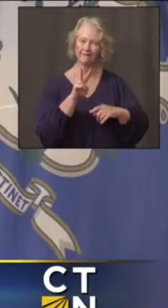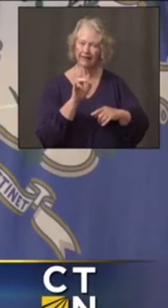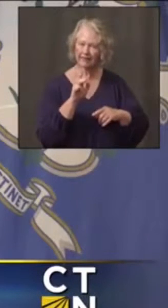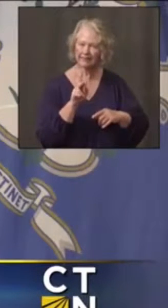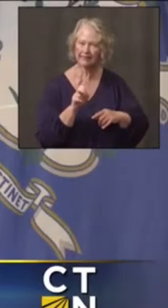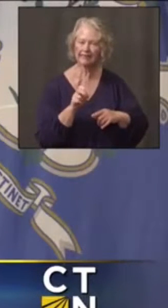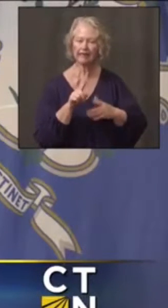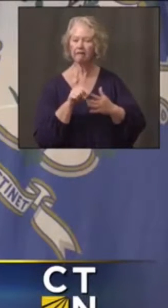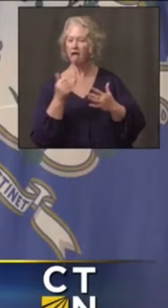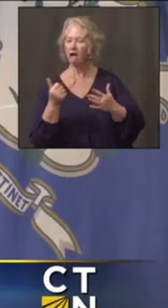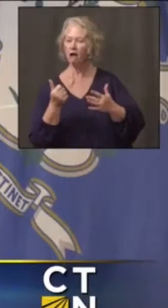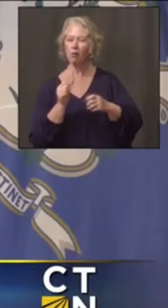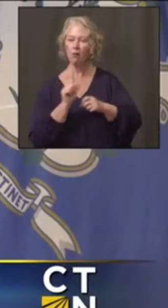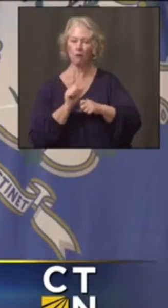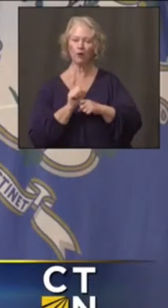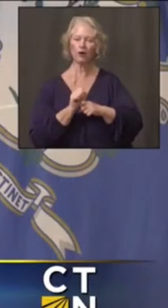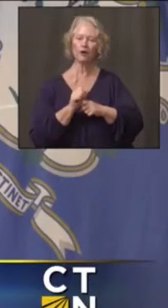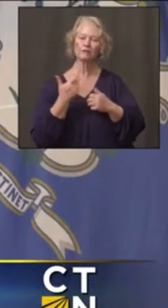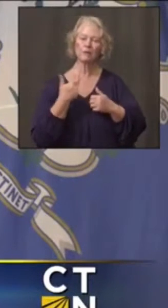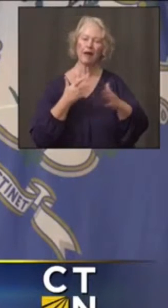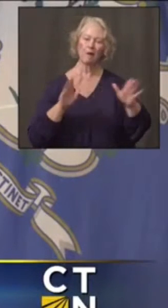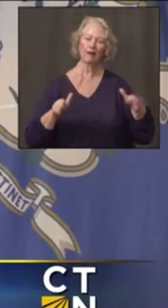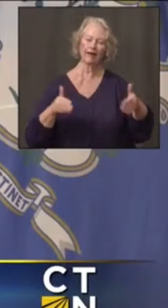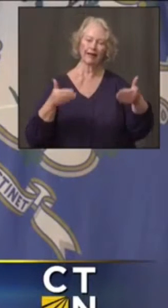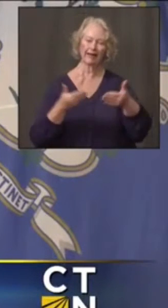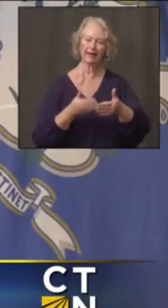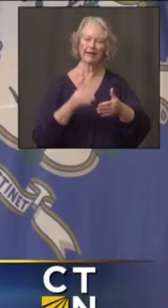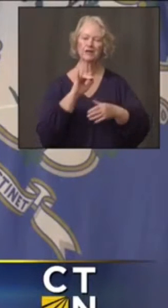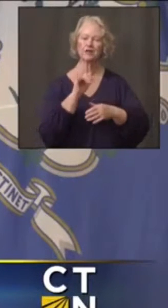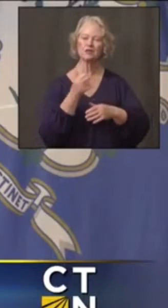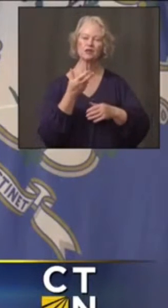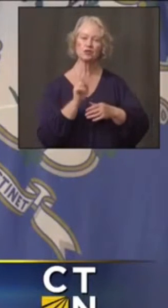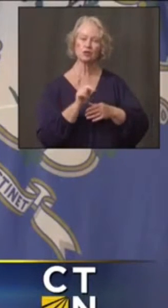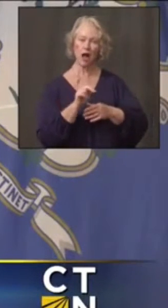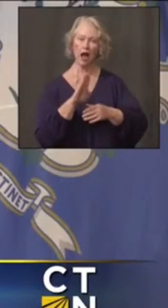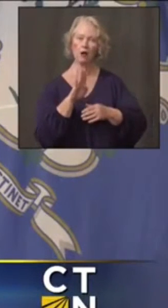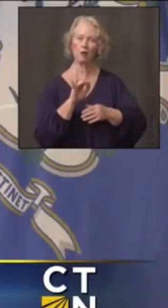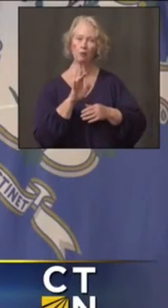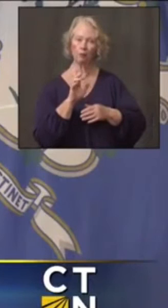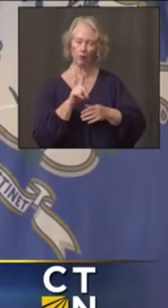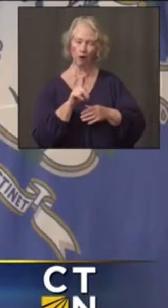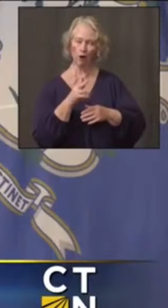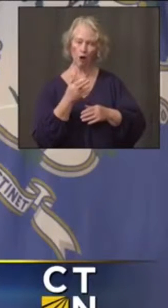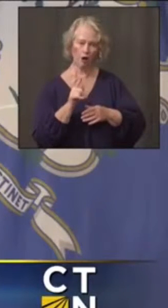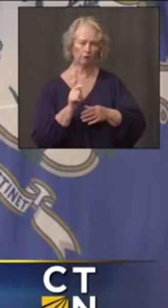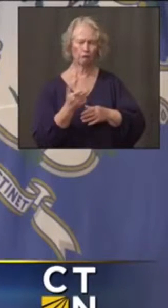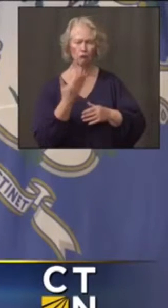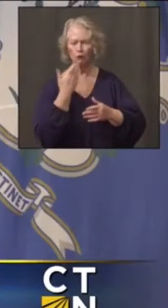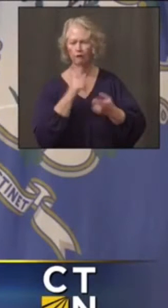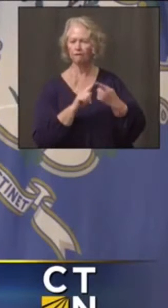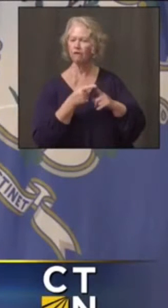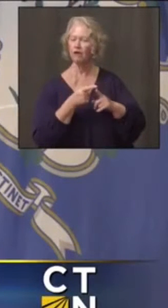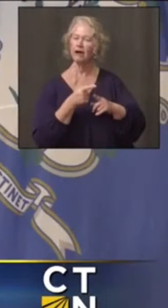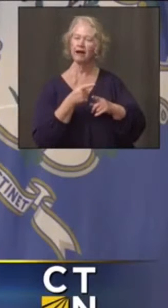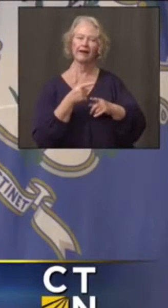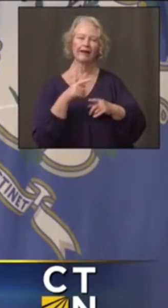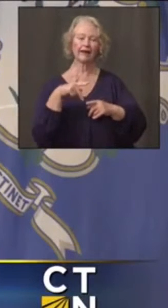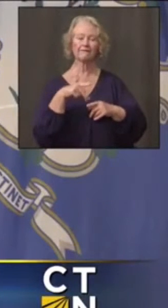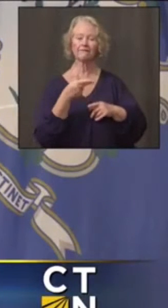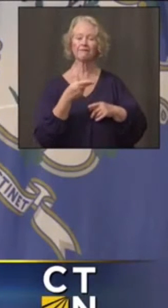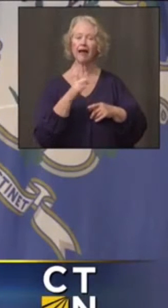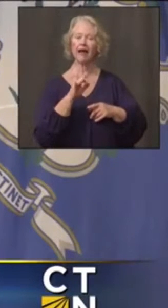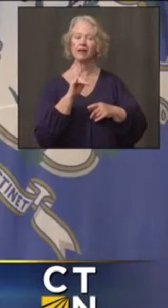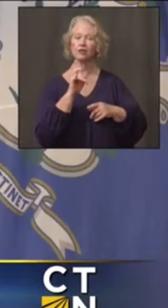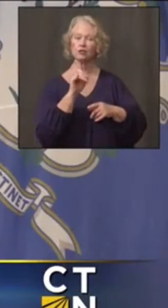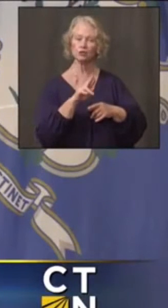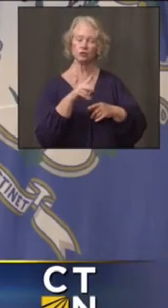doing. And with that, I'd just like to introduce you to John Burkhart. John's been a good friend. Pfizer's a great neighbor. And